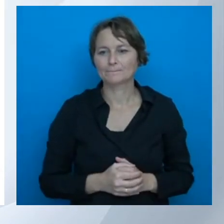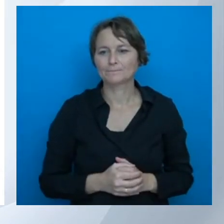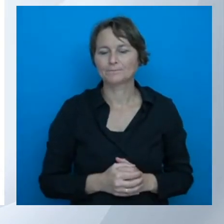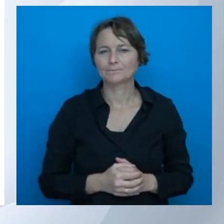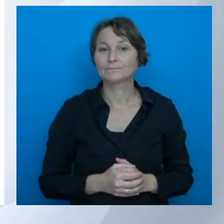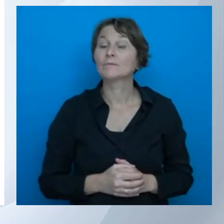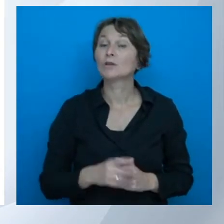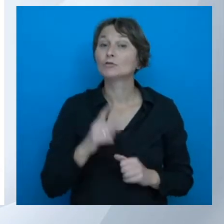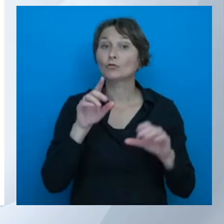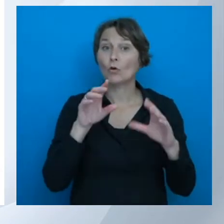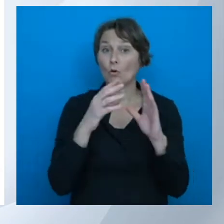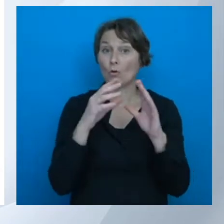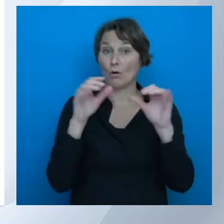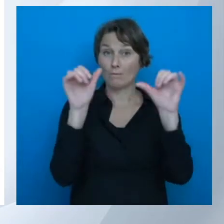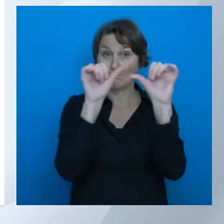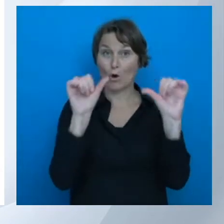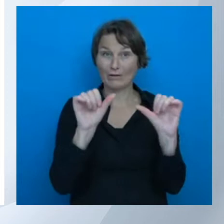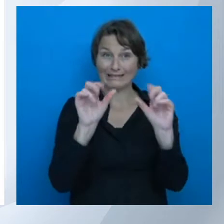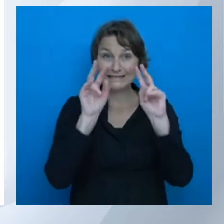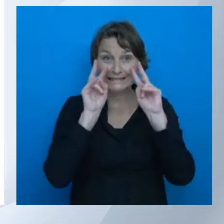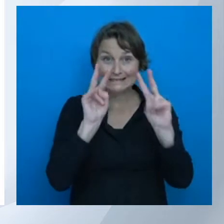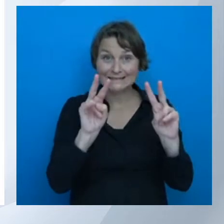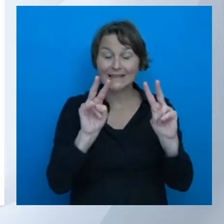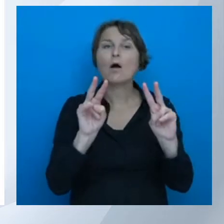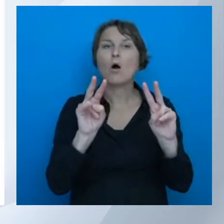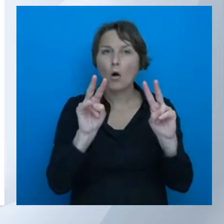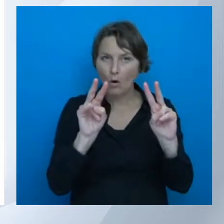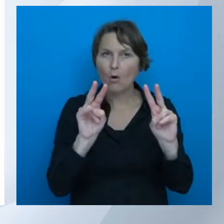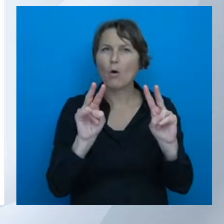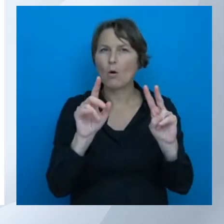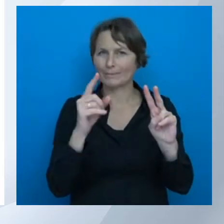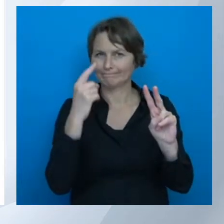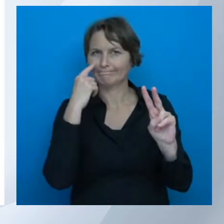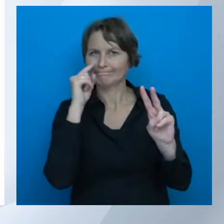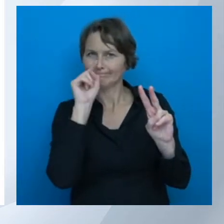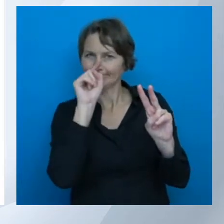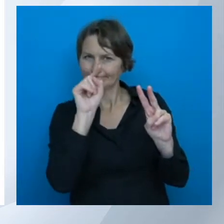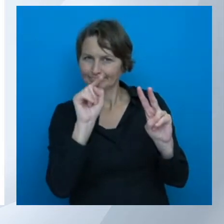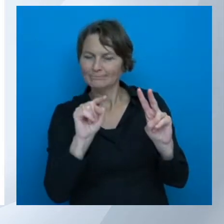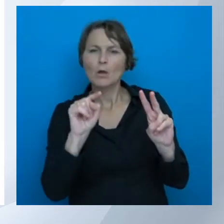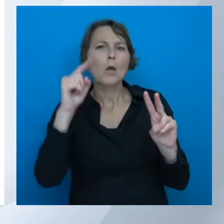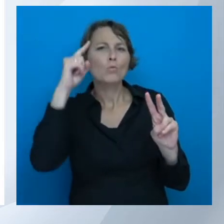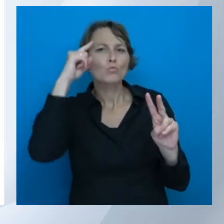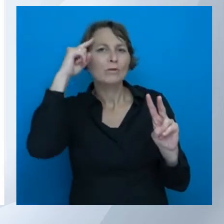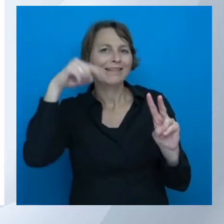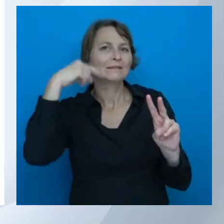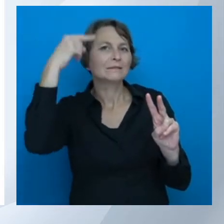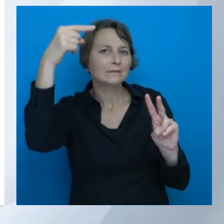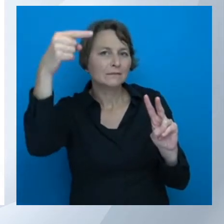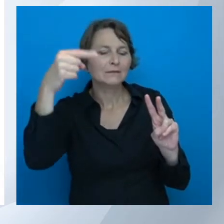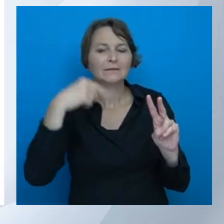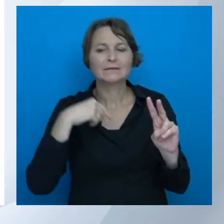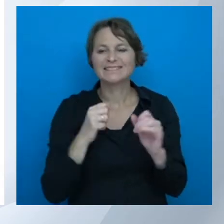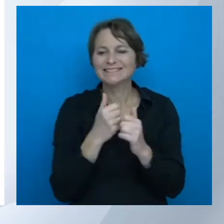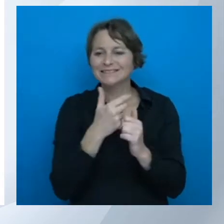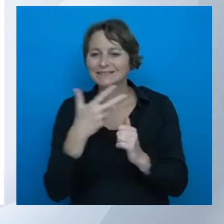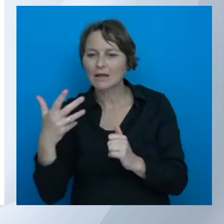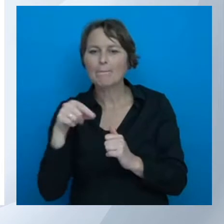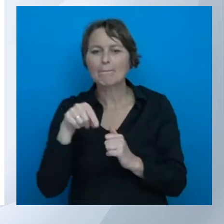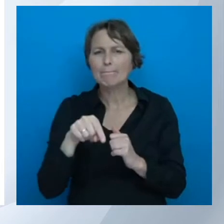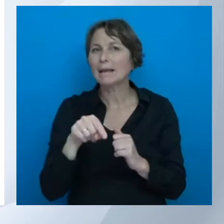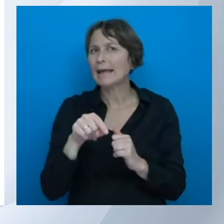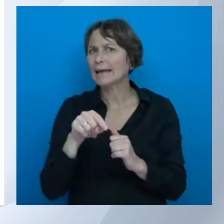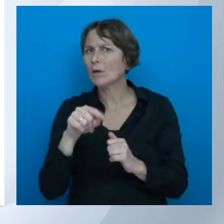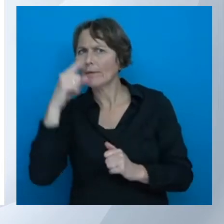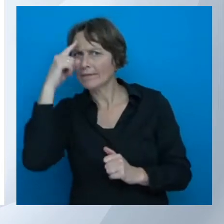rationals at training time to make the prediction, strong guarantees are provided about which phrases matter to the prediction.